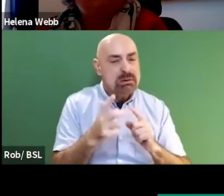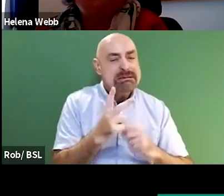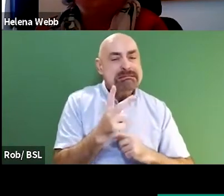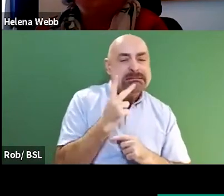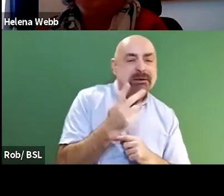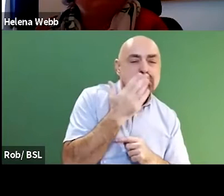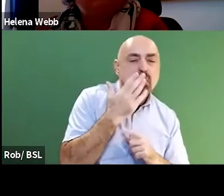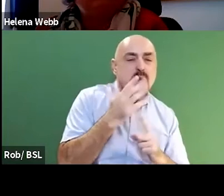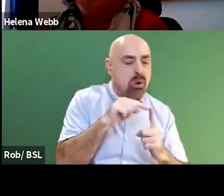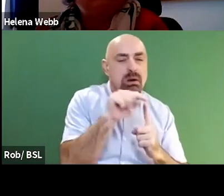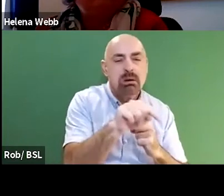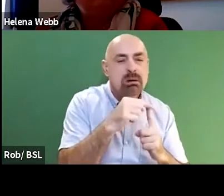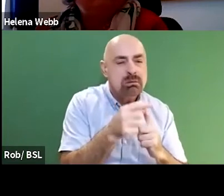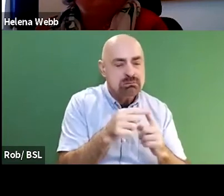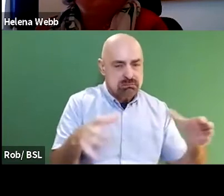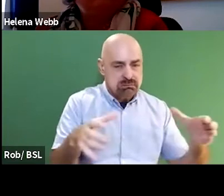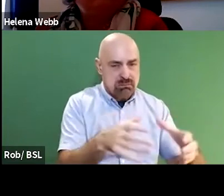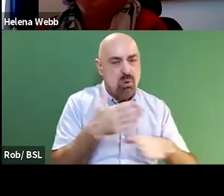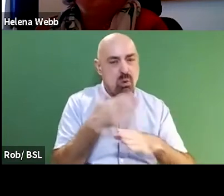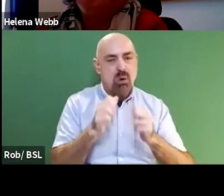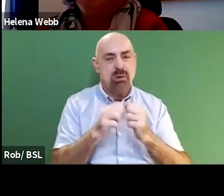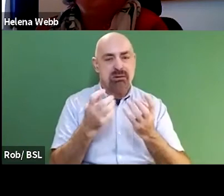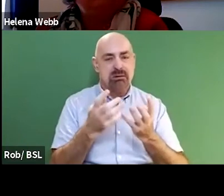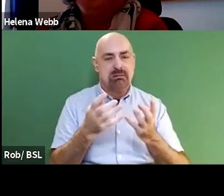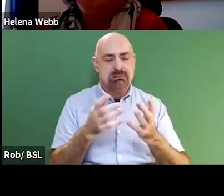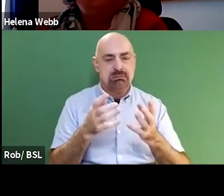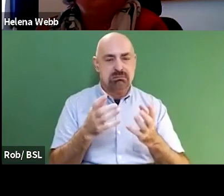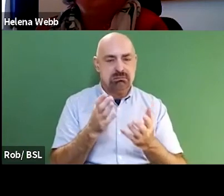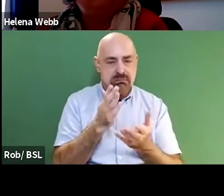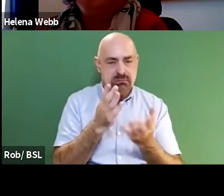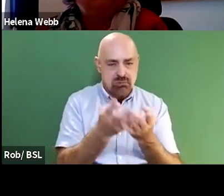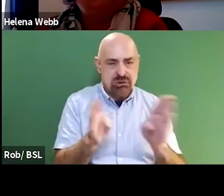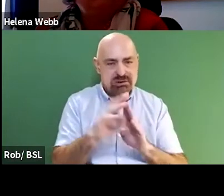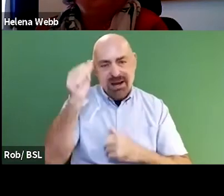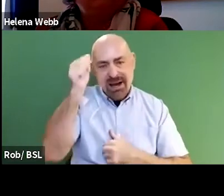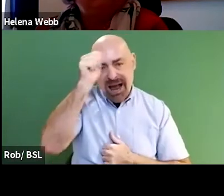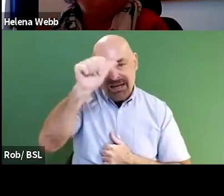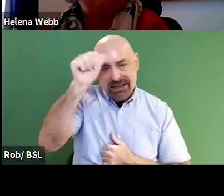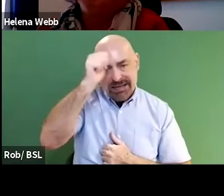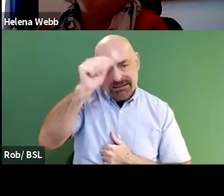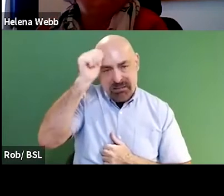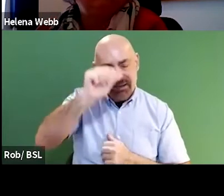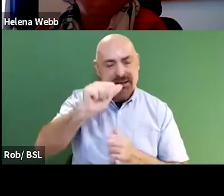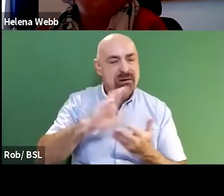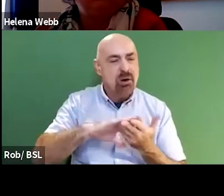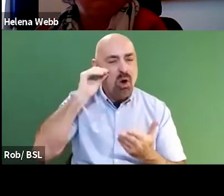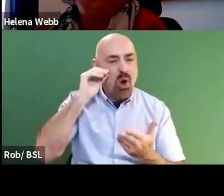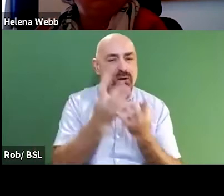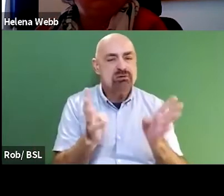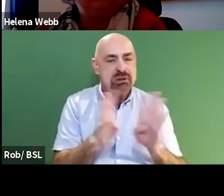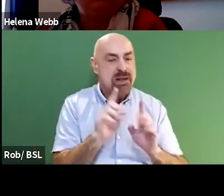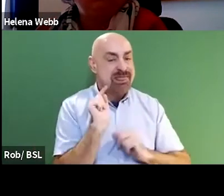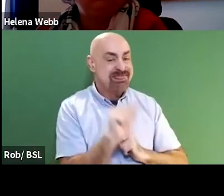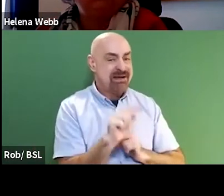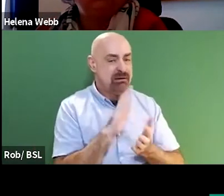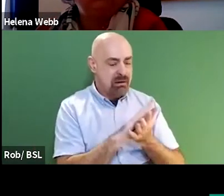of the Learning Trust, and we work with the trust, the Academy Learning Trust, to repurpose that family